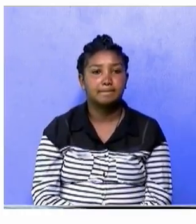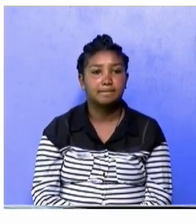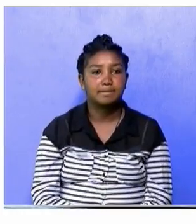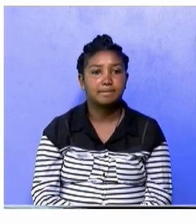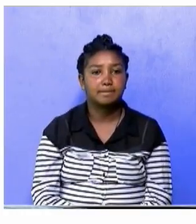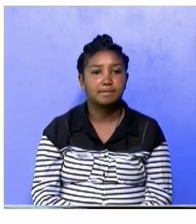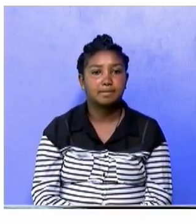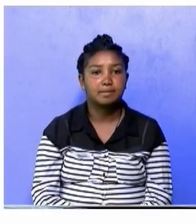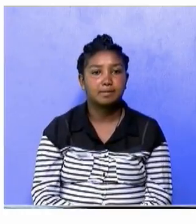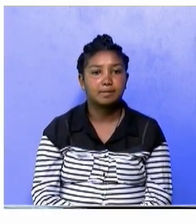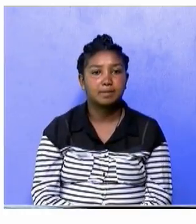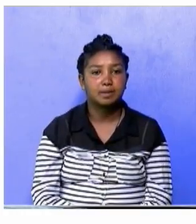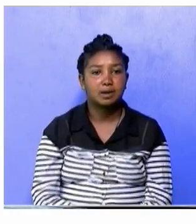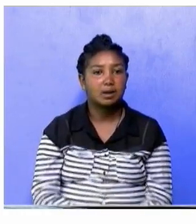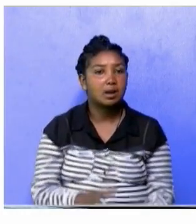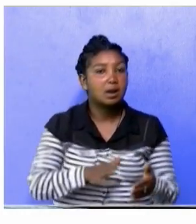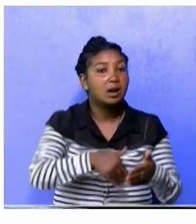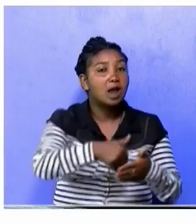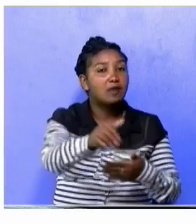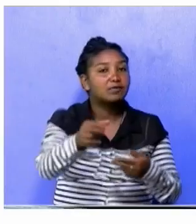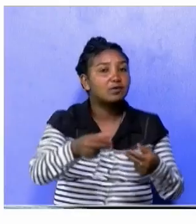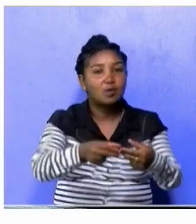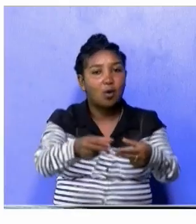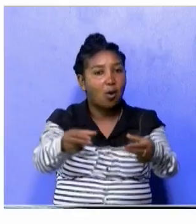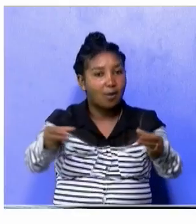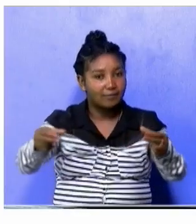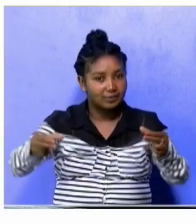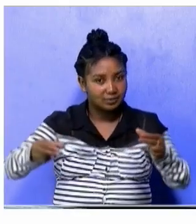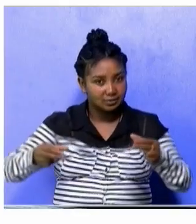the office. Look,